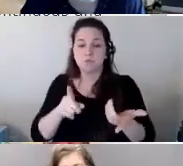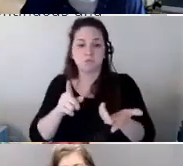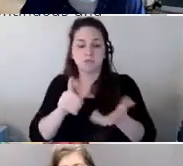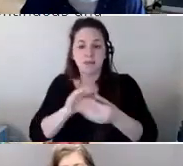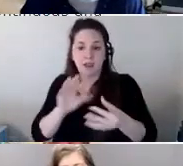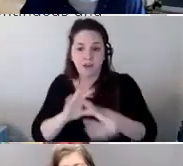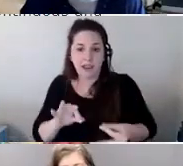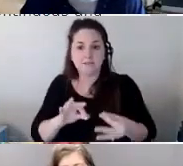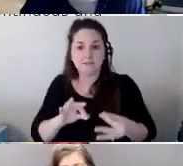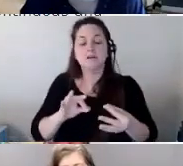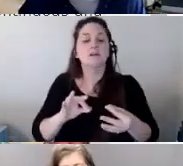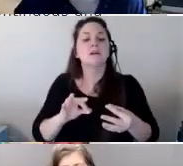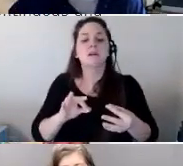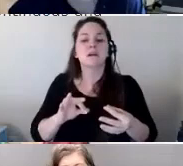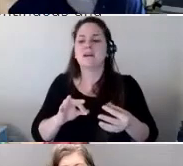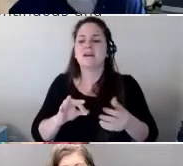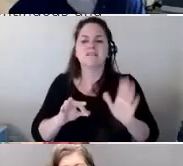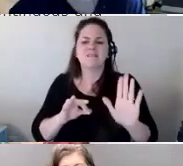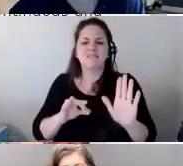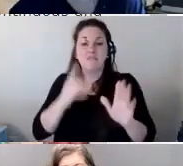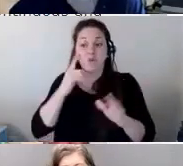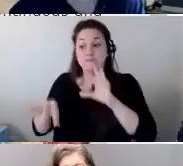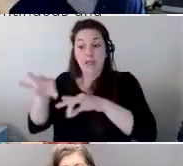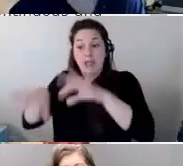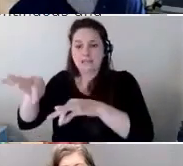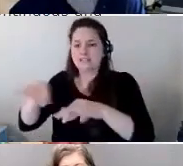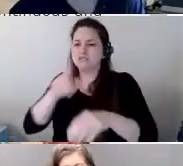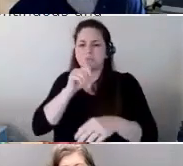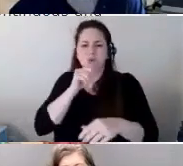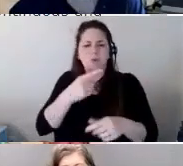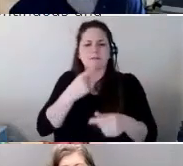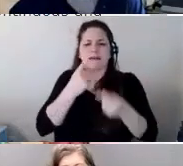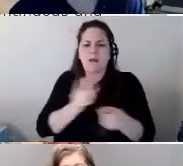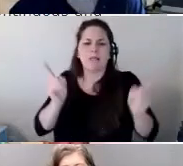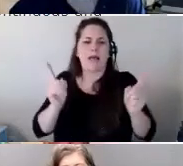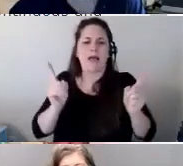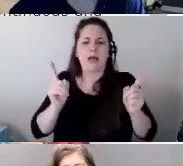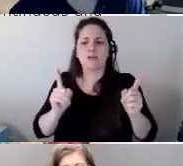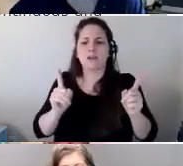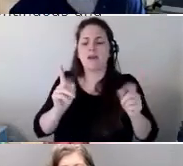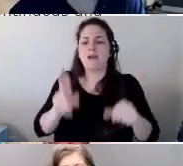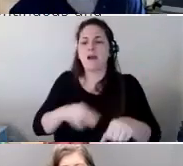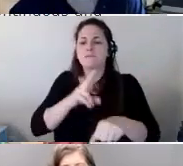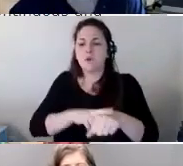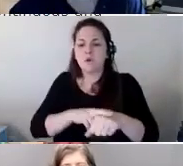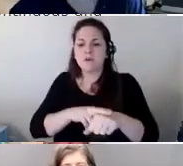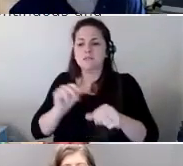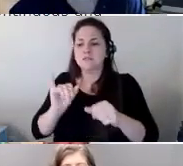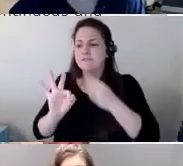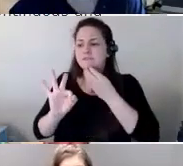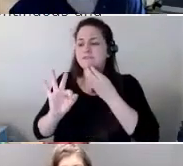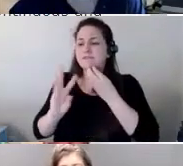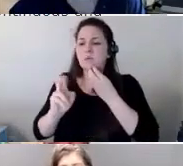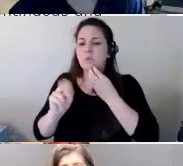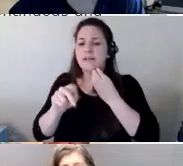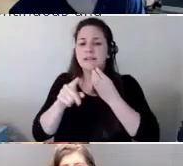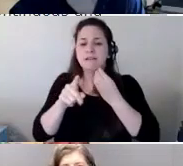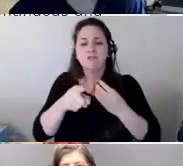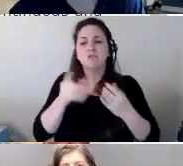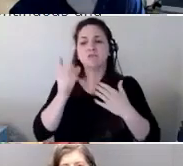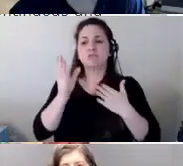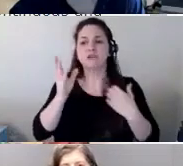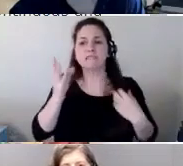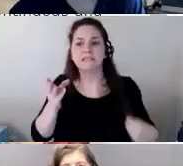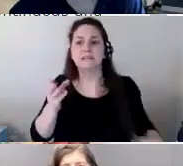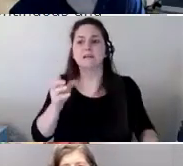the findings. None of those are you going to say out loud. And when, of course, you are presenting, only